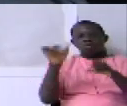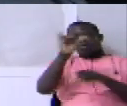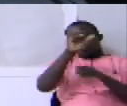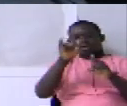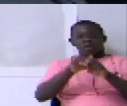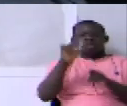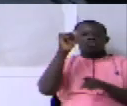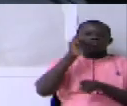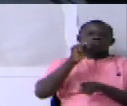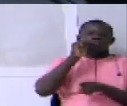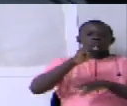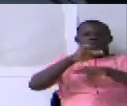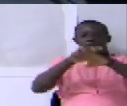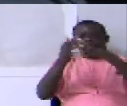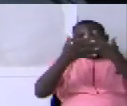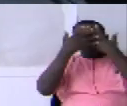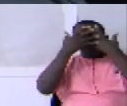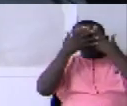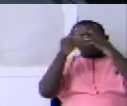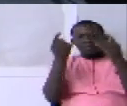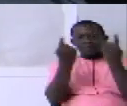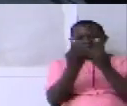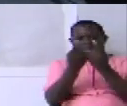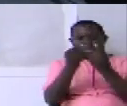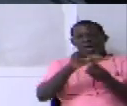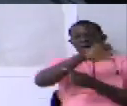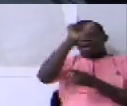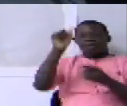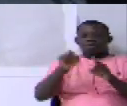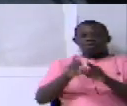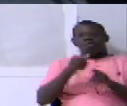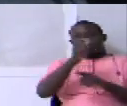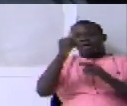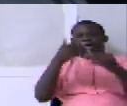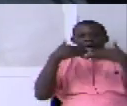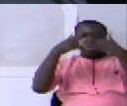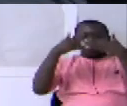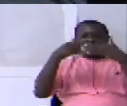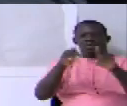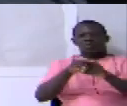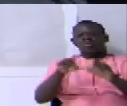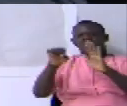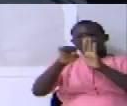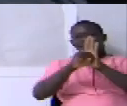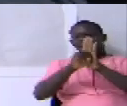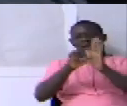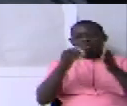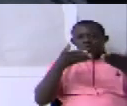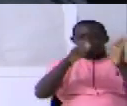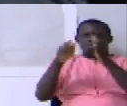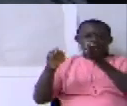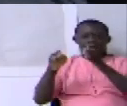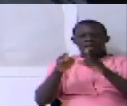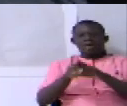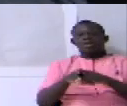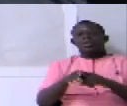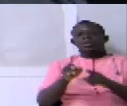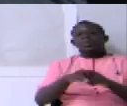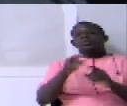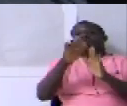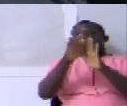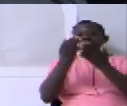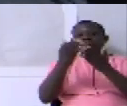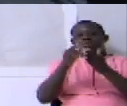or implementation of the Act, perhaps some on the standard operating procedures